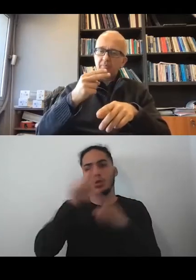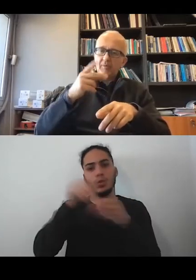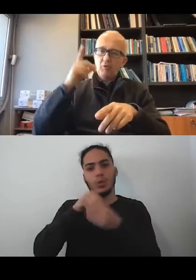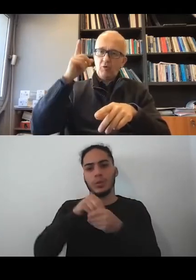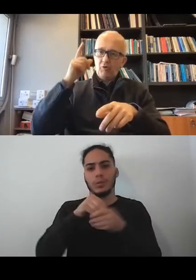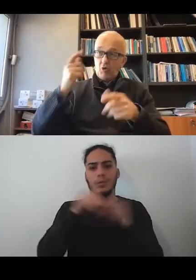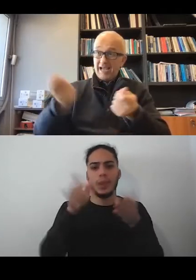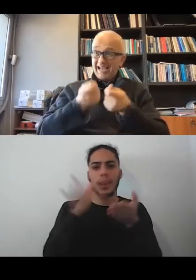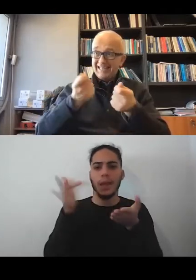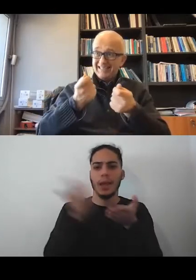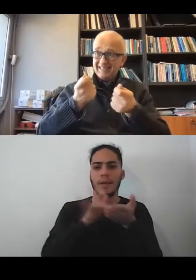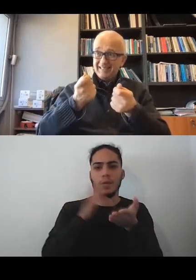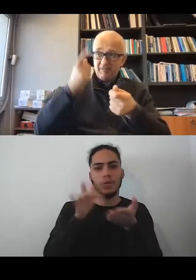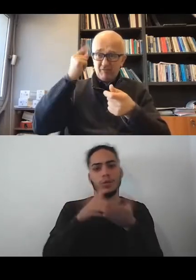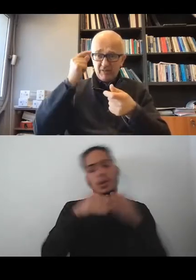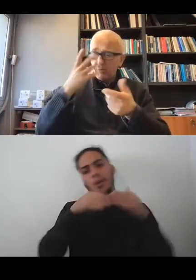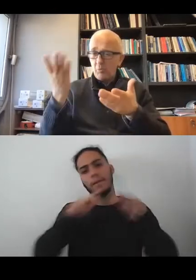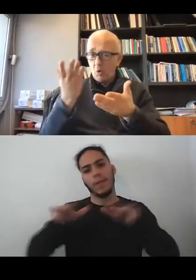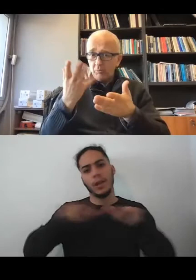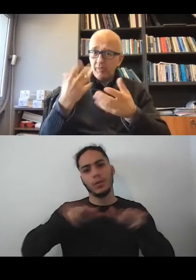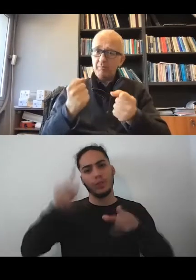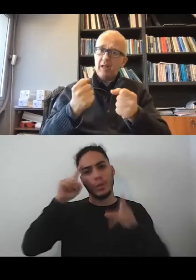videos.